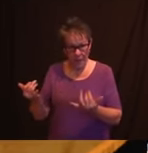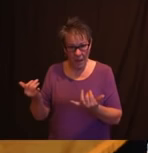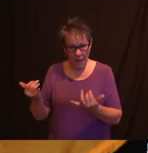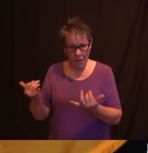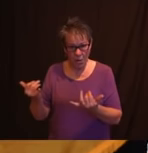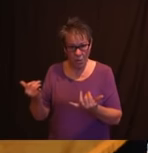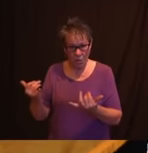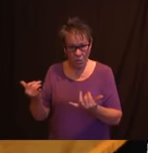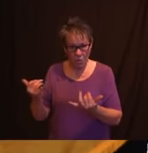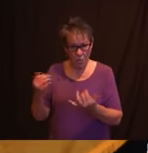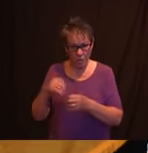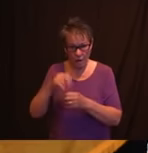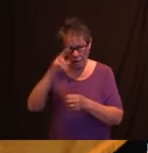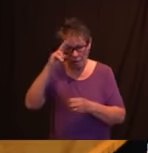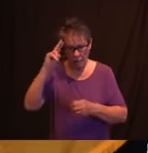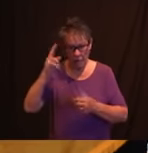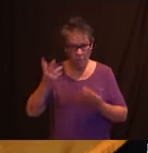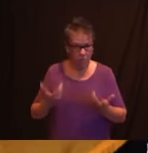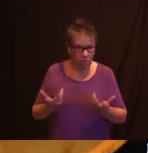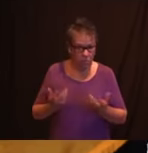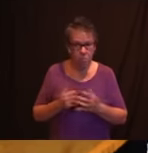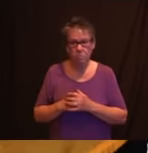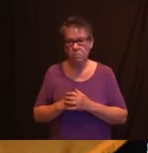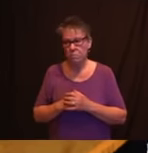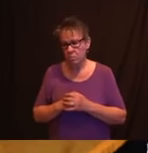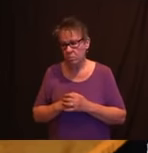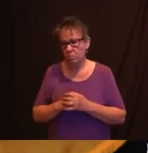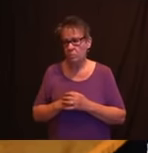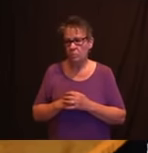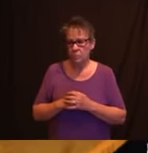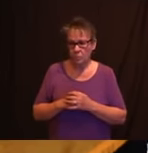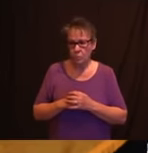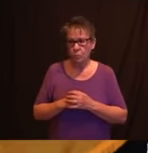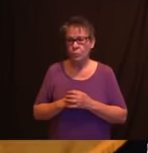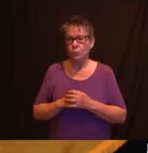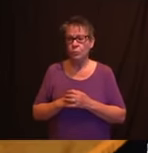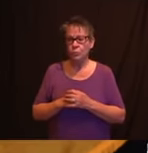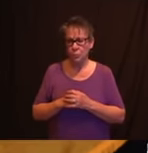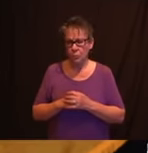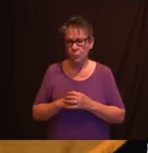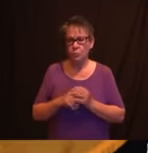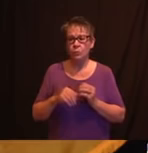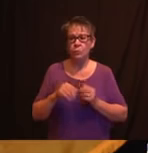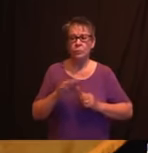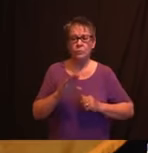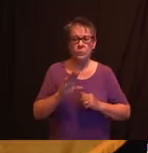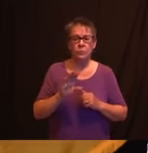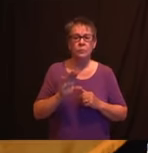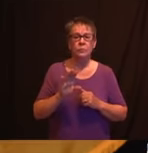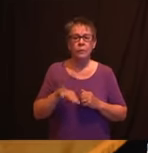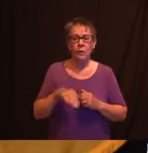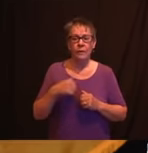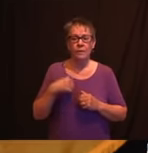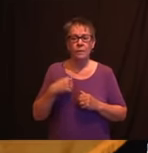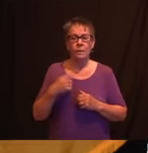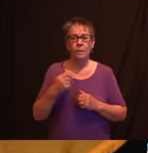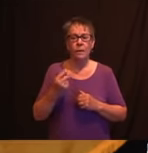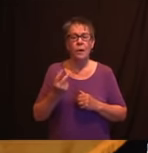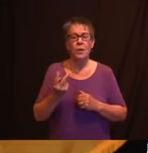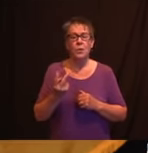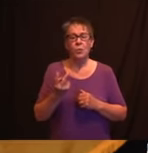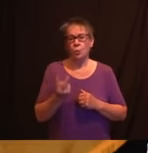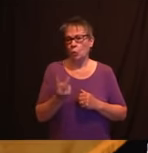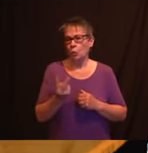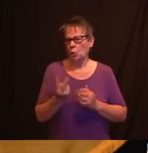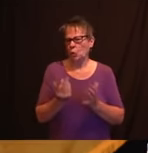There are 2 new cases of multisystem inflammatory syndrome in children reported for